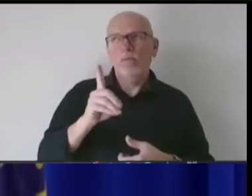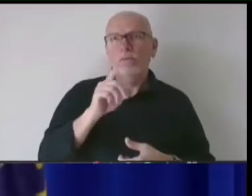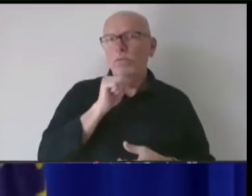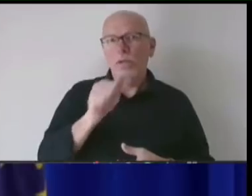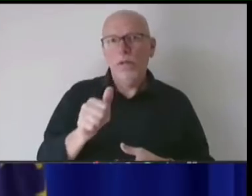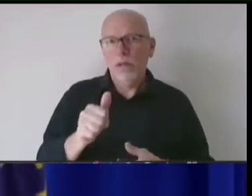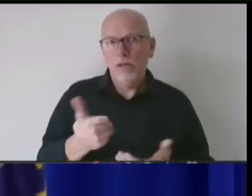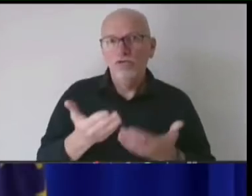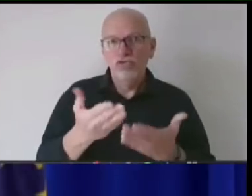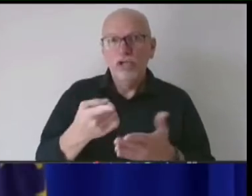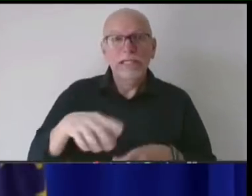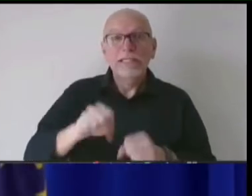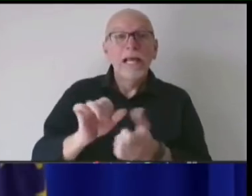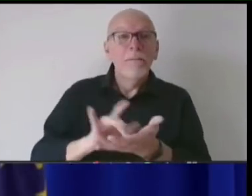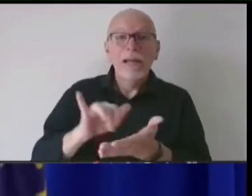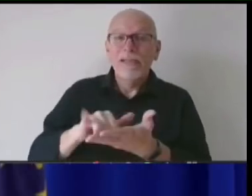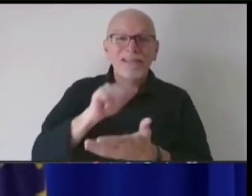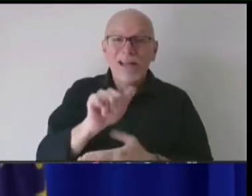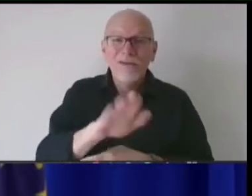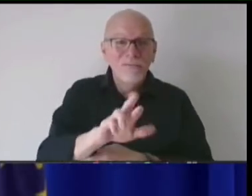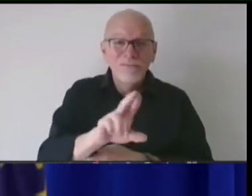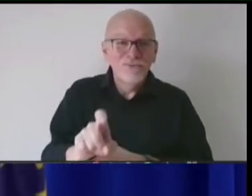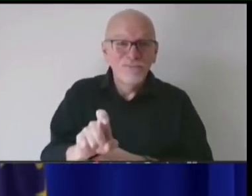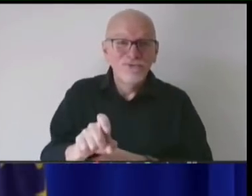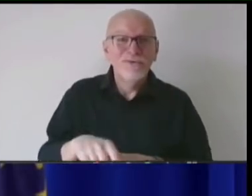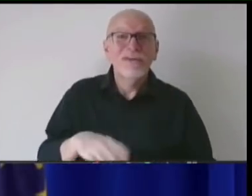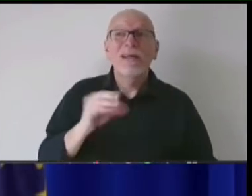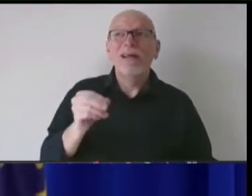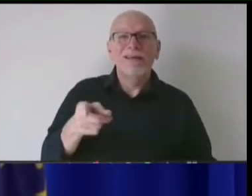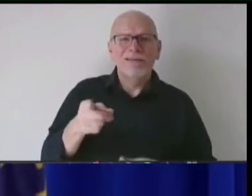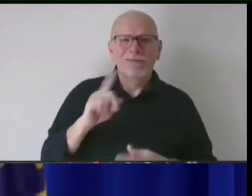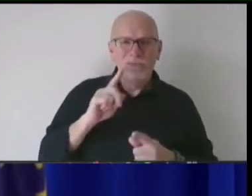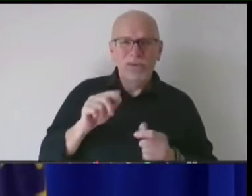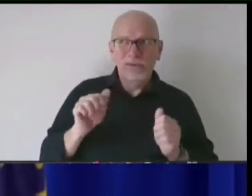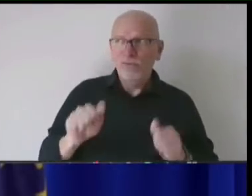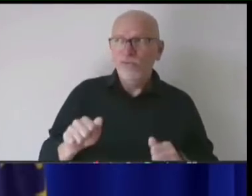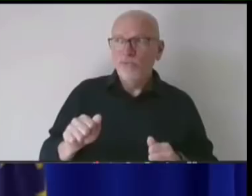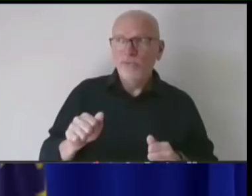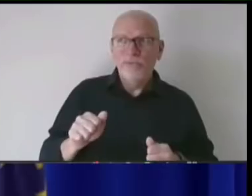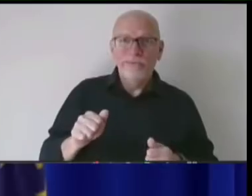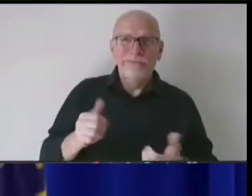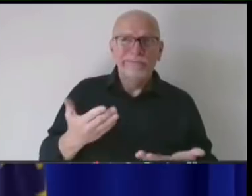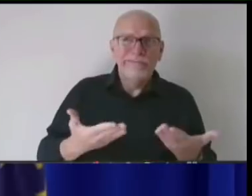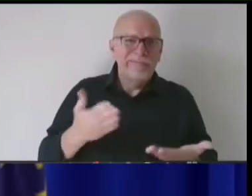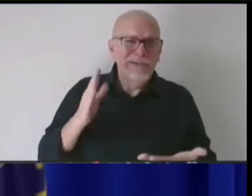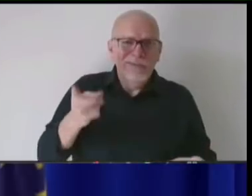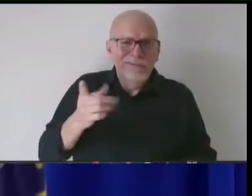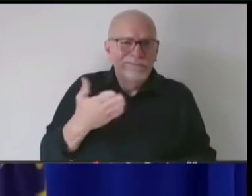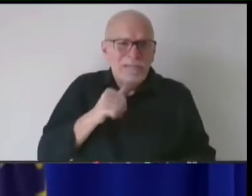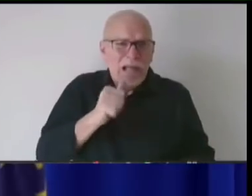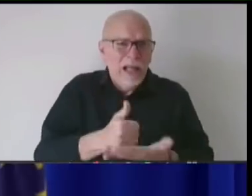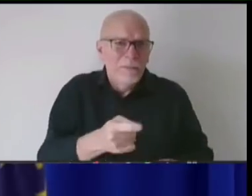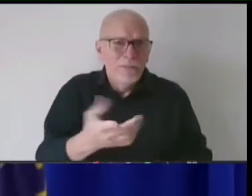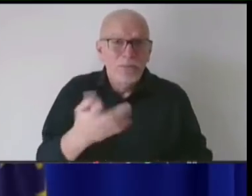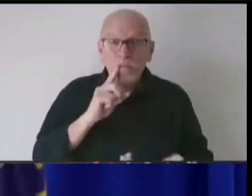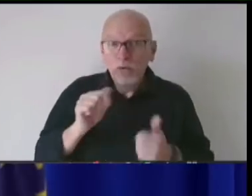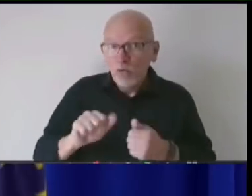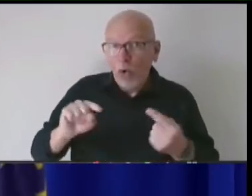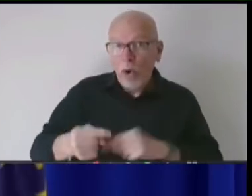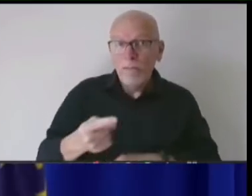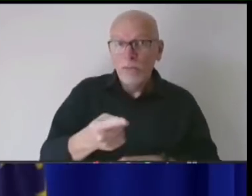medicine that is not prescribed to you and there's not evidence that it could hurt you, that it could help you because it actually could harm you.